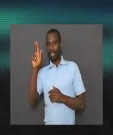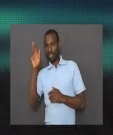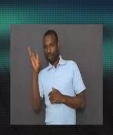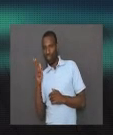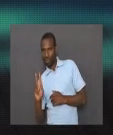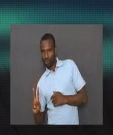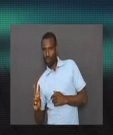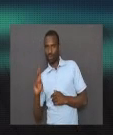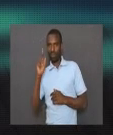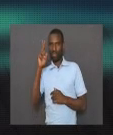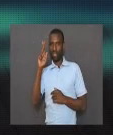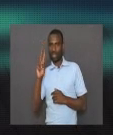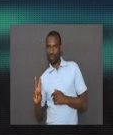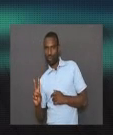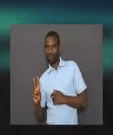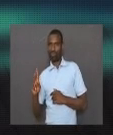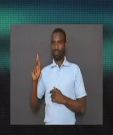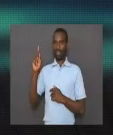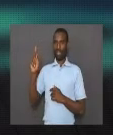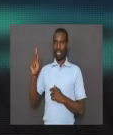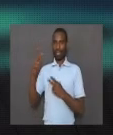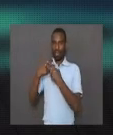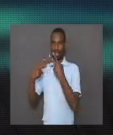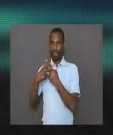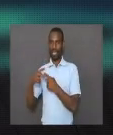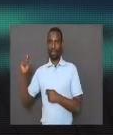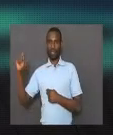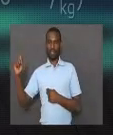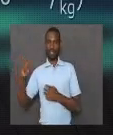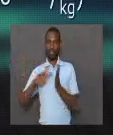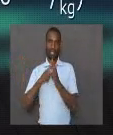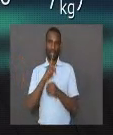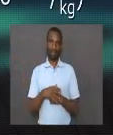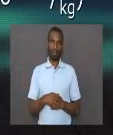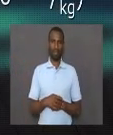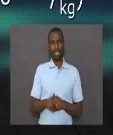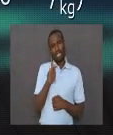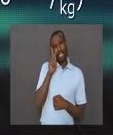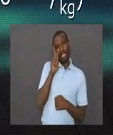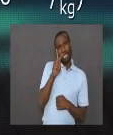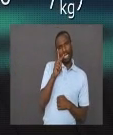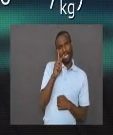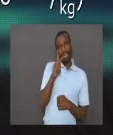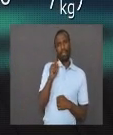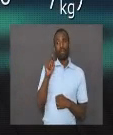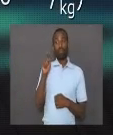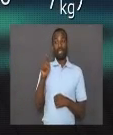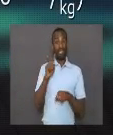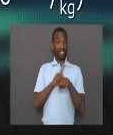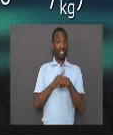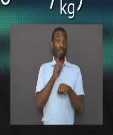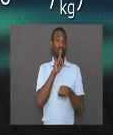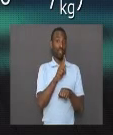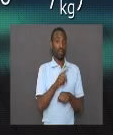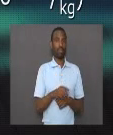3/2 times K multiplied by T. K, in this case,